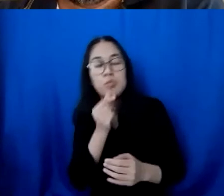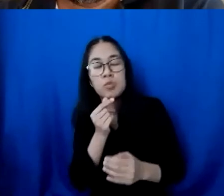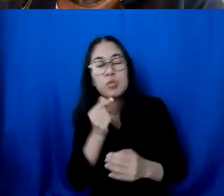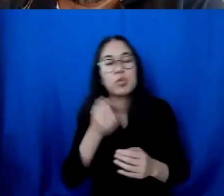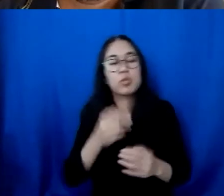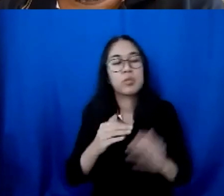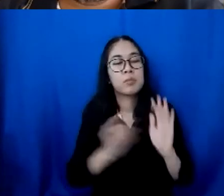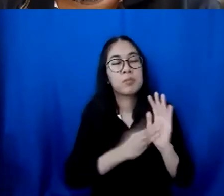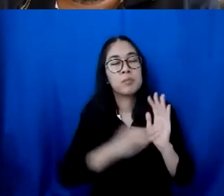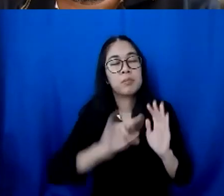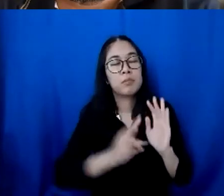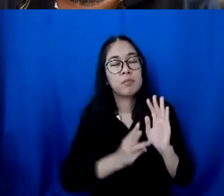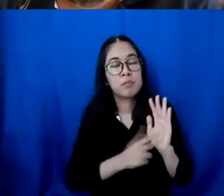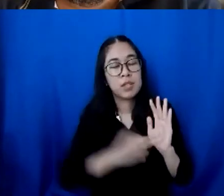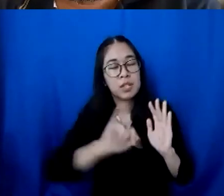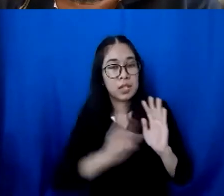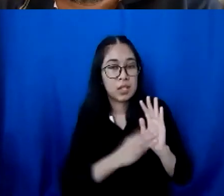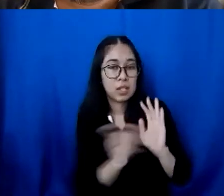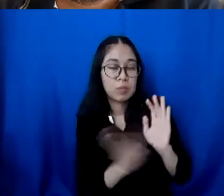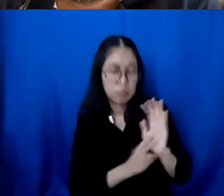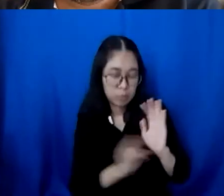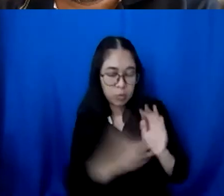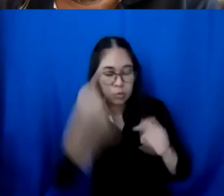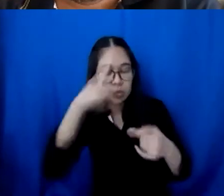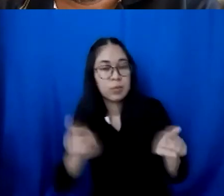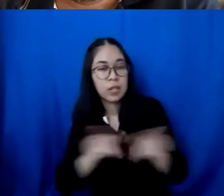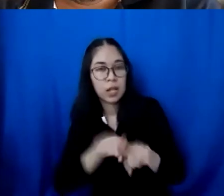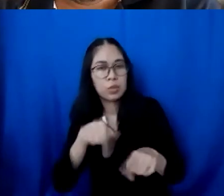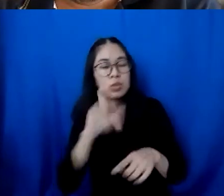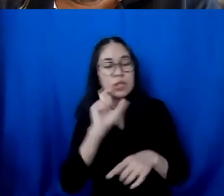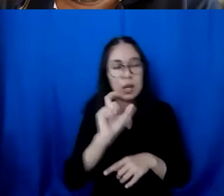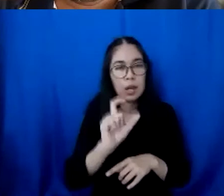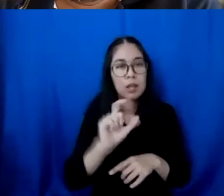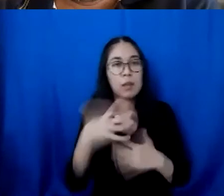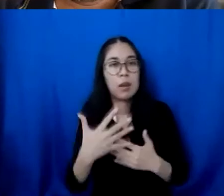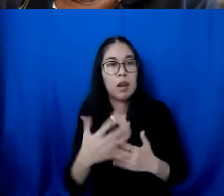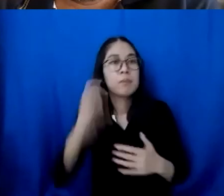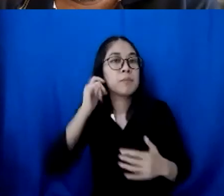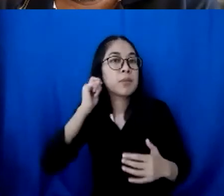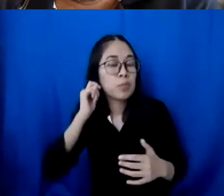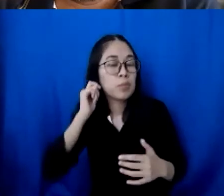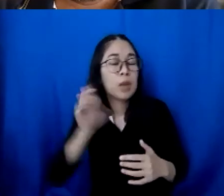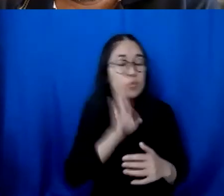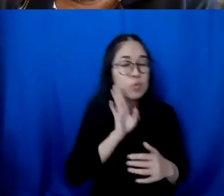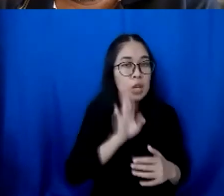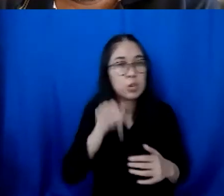is a way, because of course we know that younger women are more at risk of